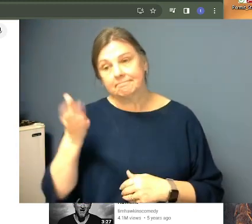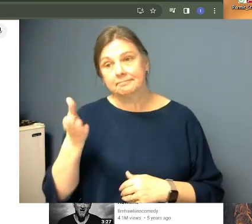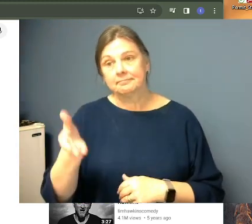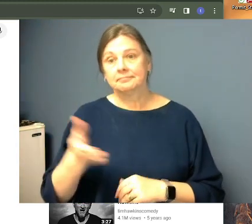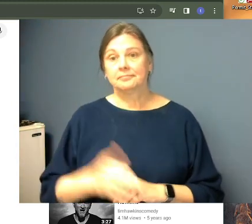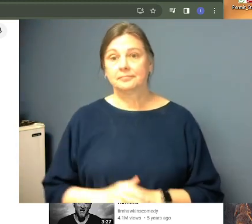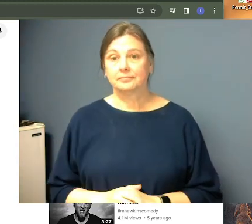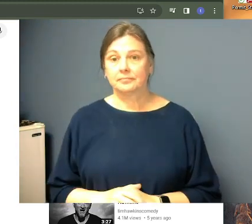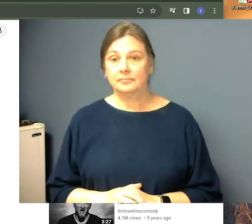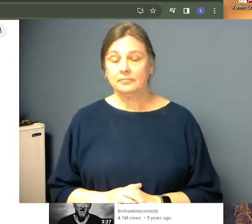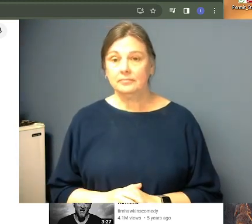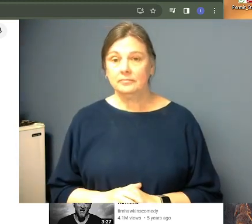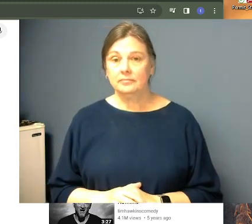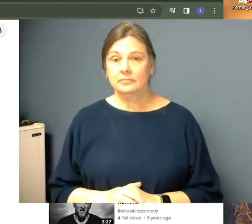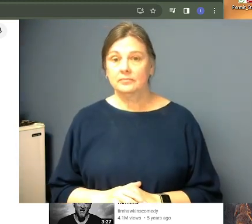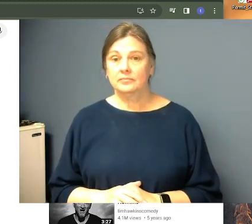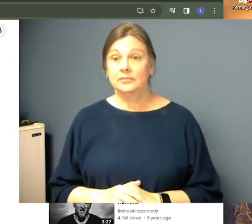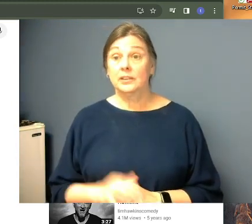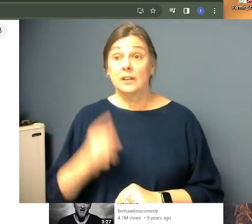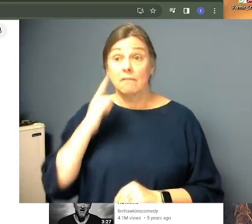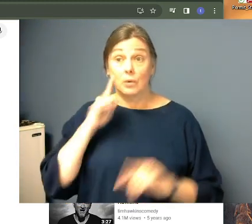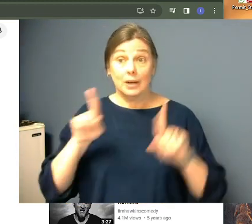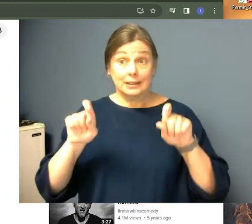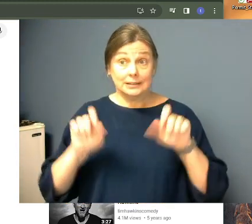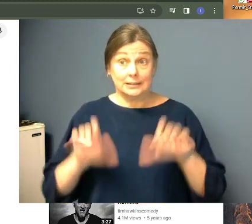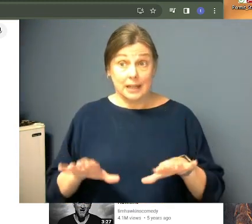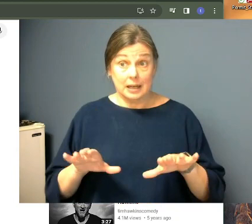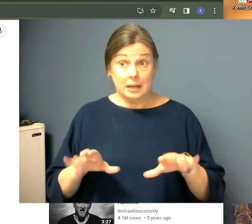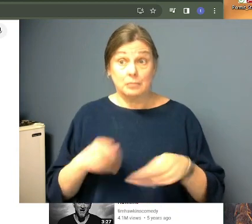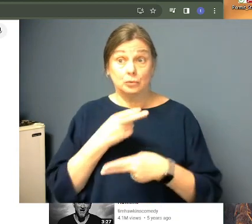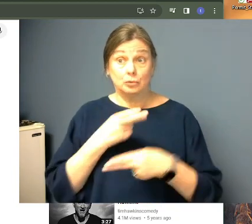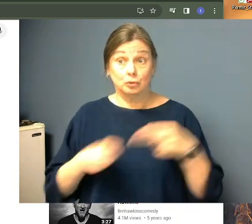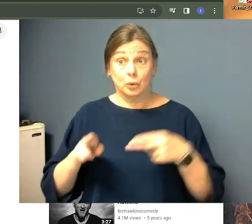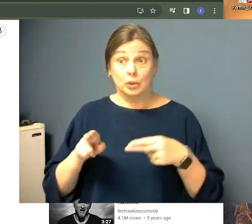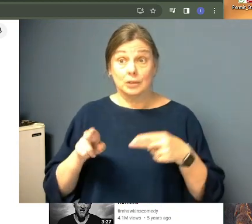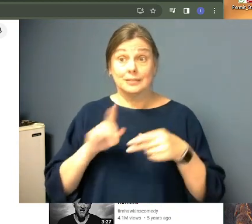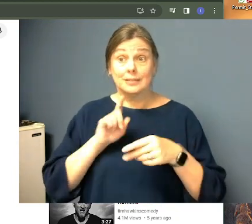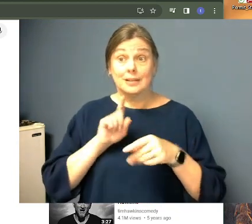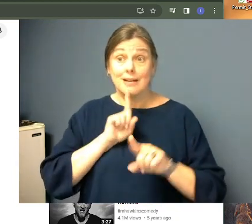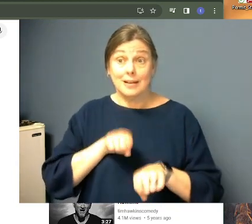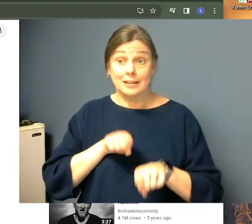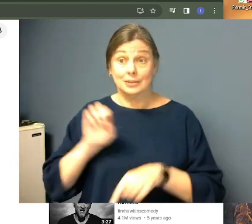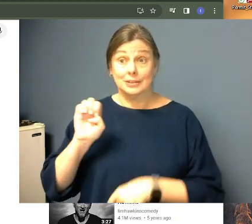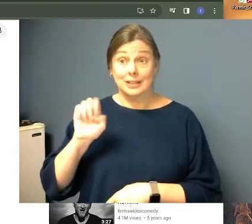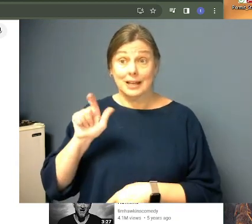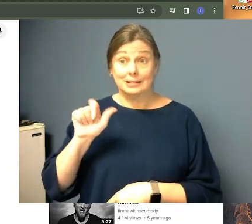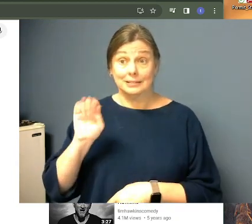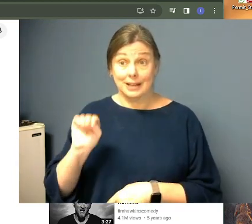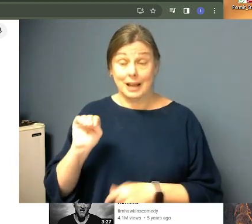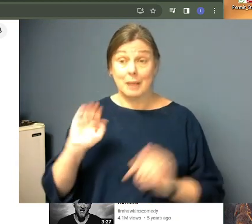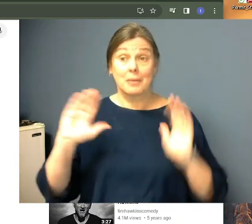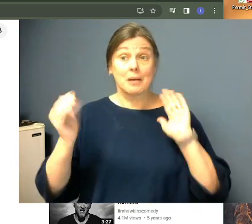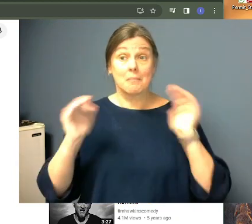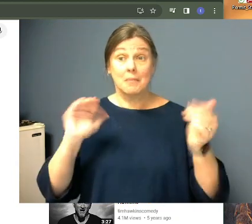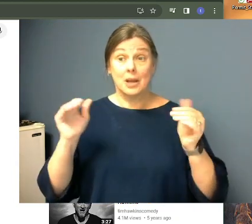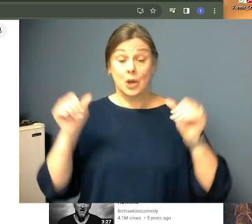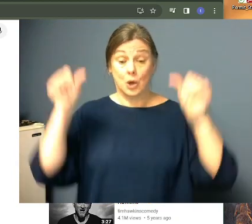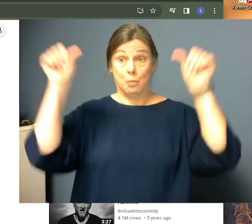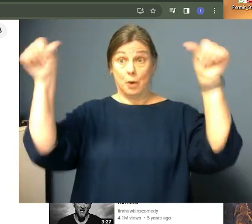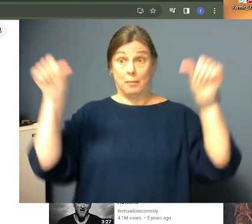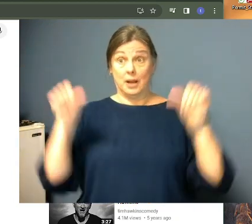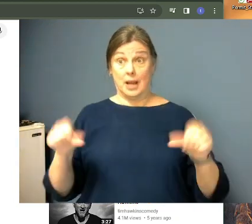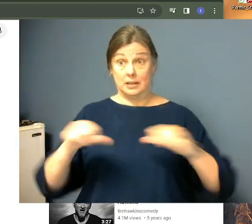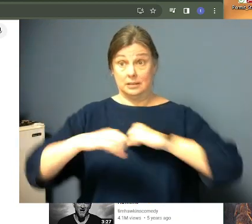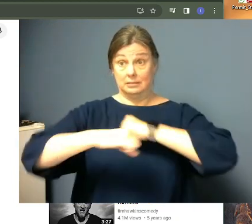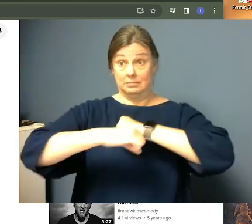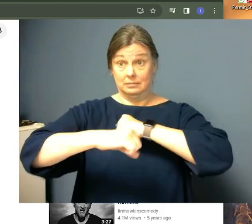a good short answer question on the exam is comparing that propaganda from World War I to World War II. So if you've